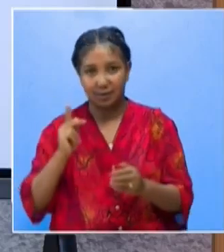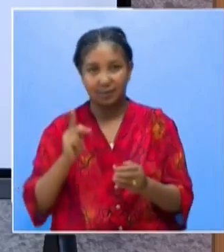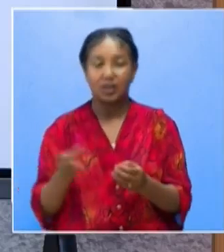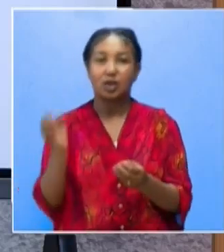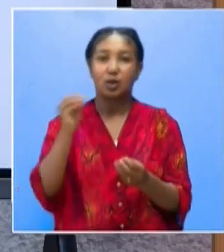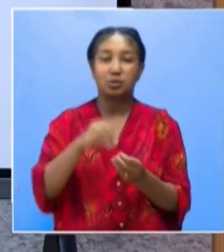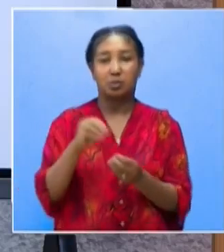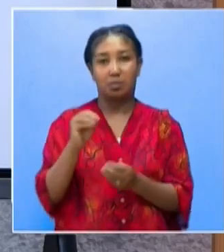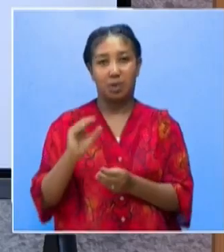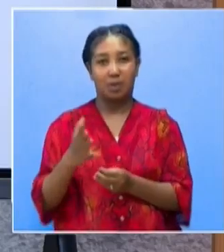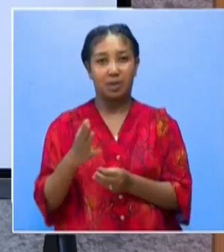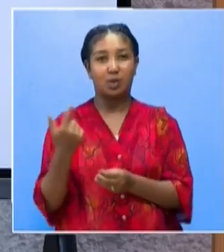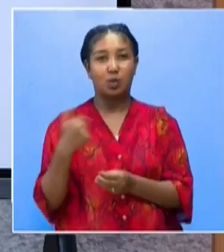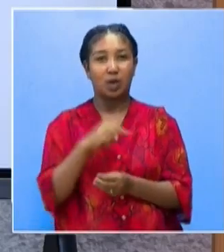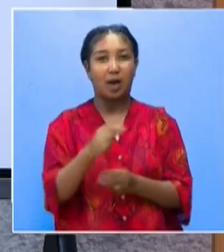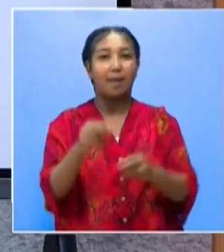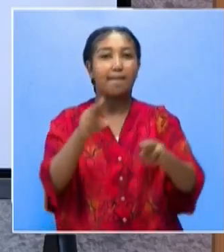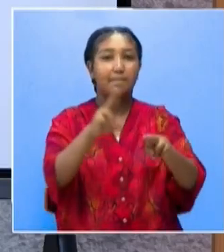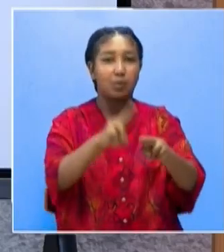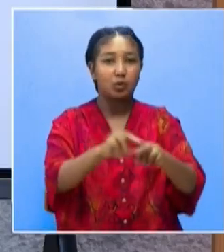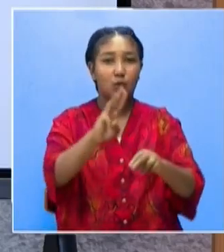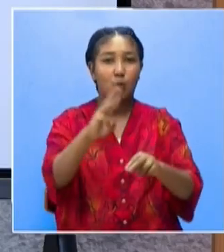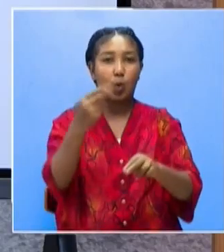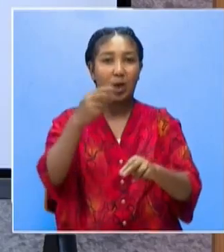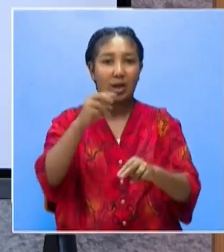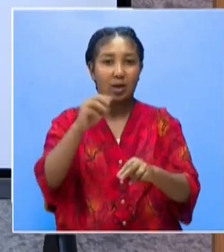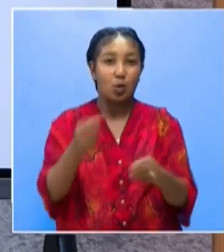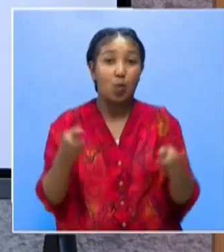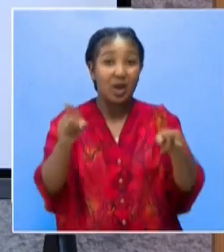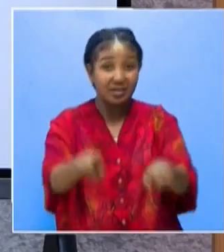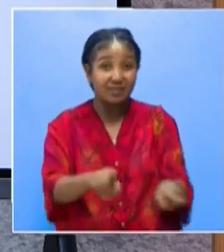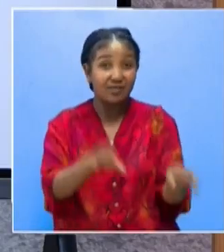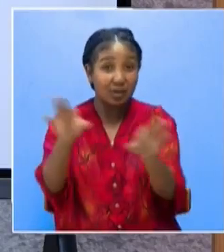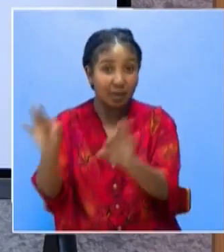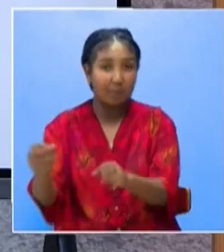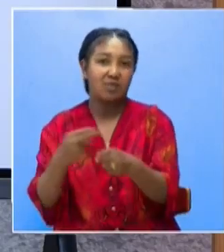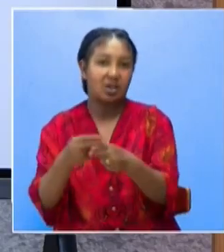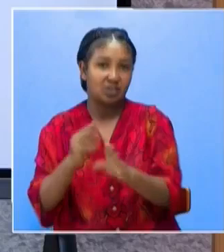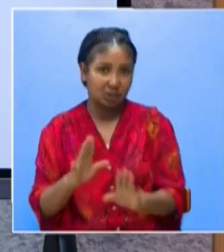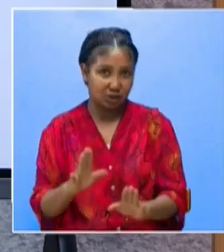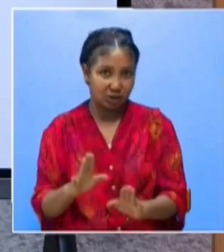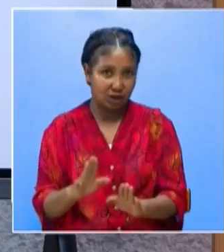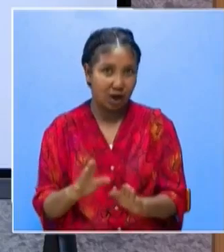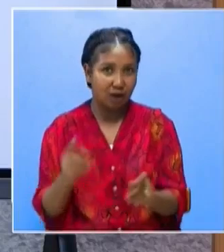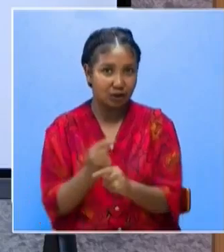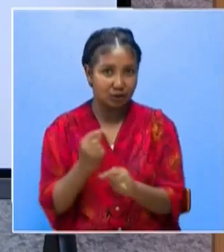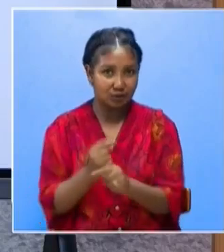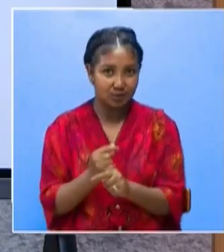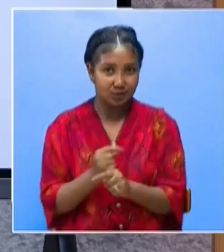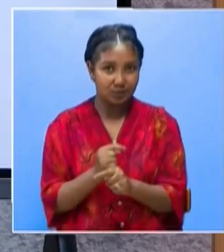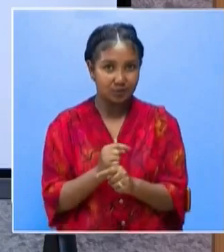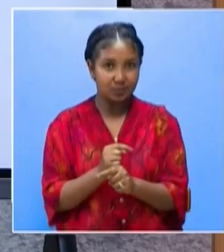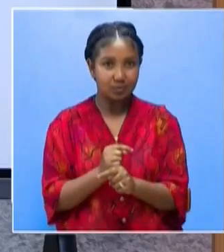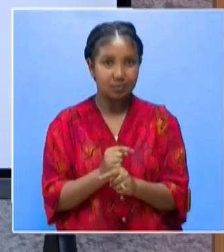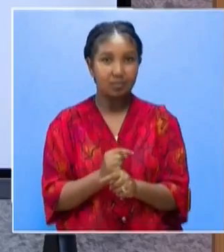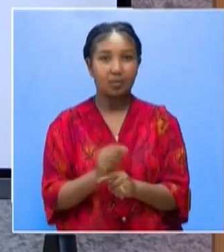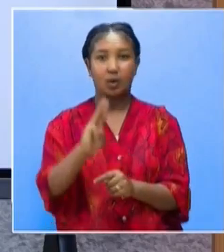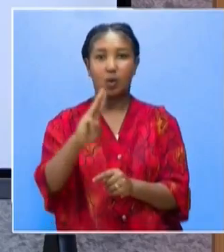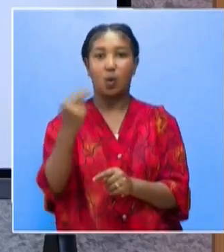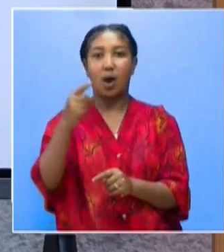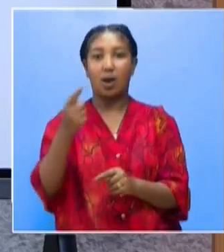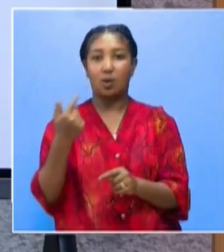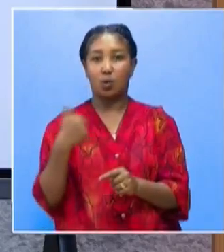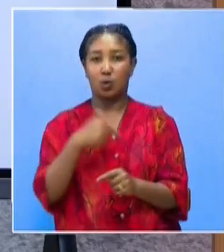also maybe we can put when in place of short action. Okay? While we